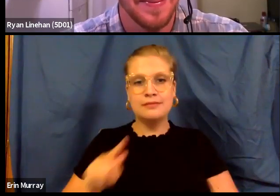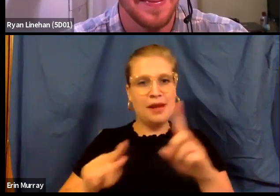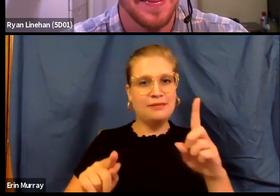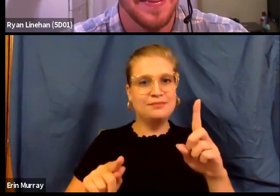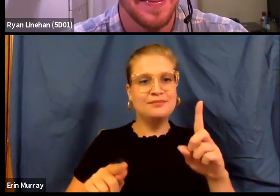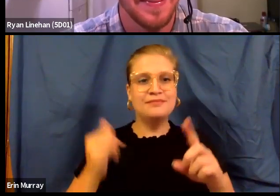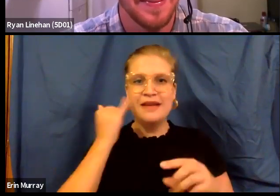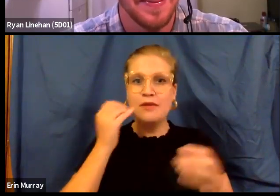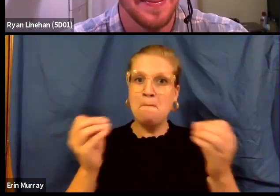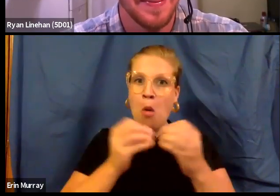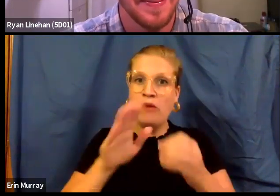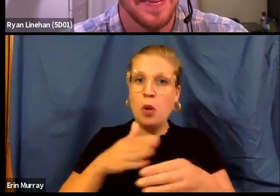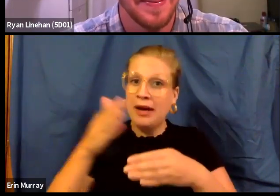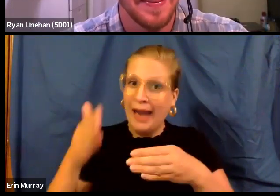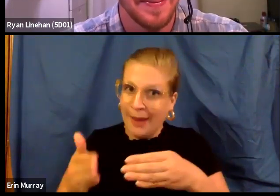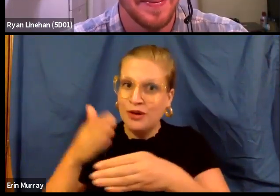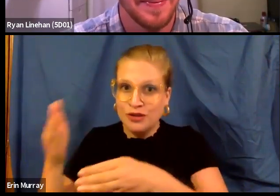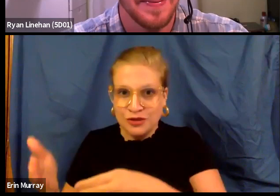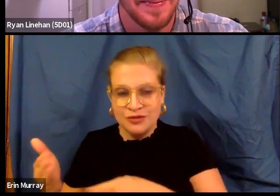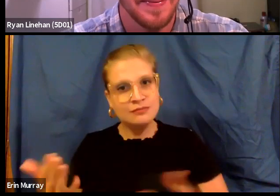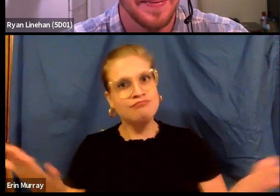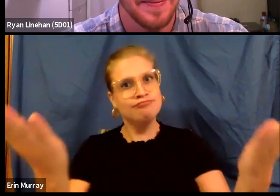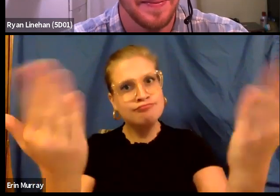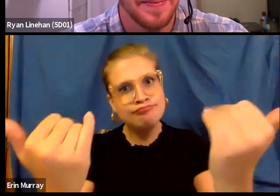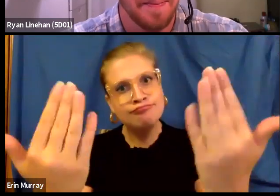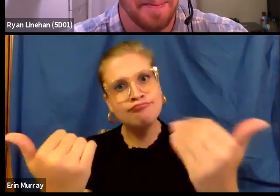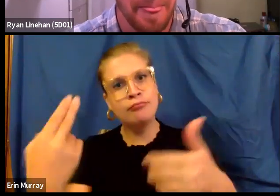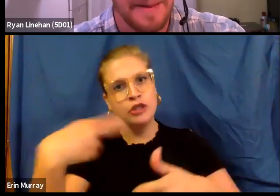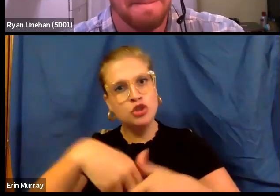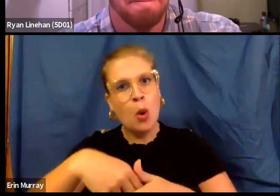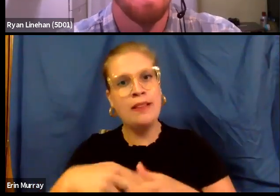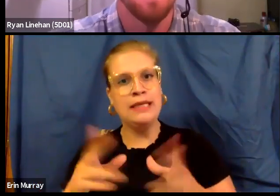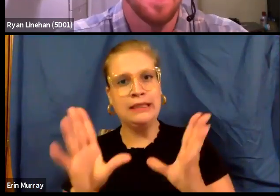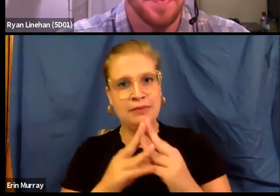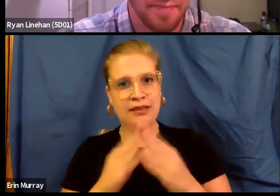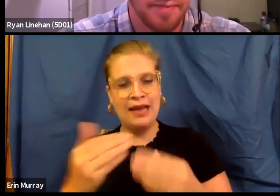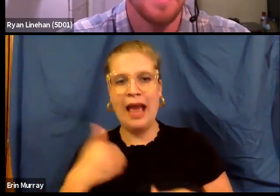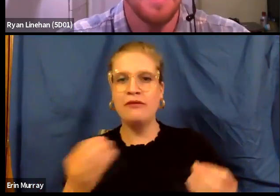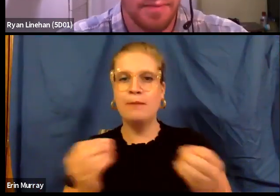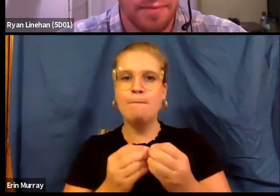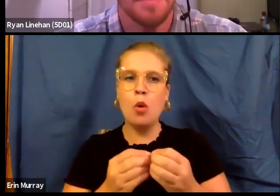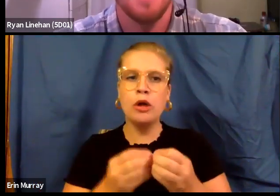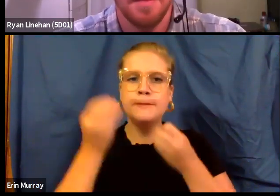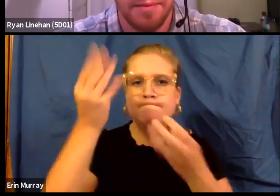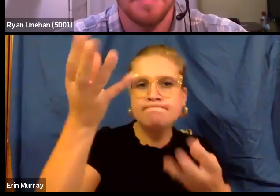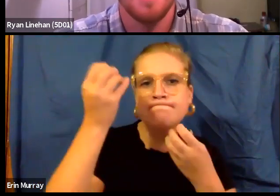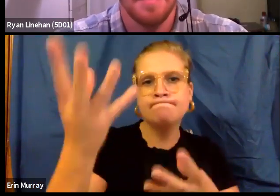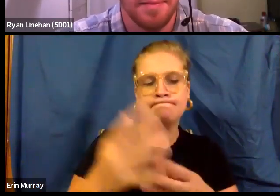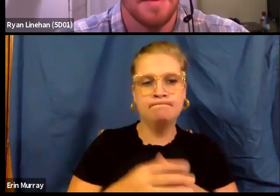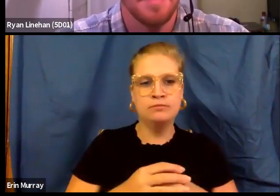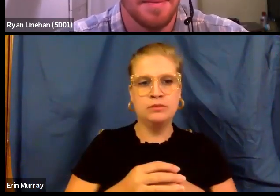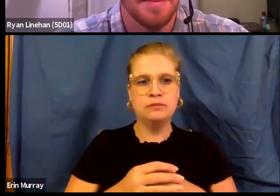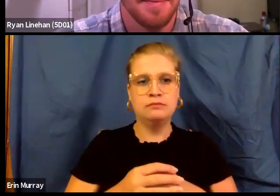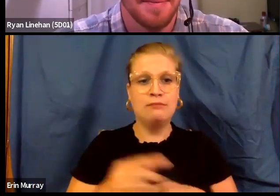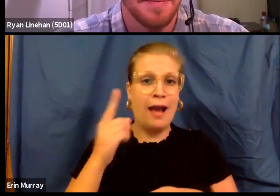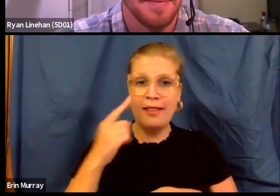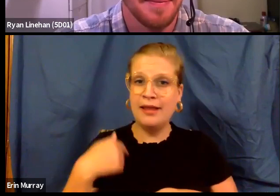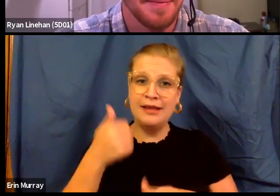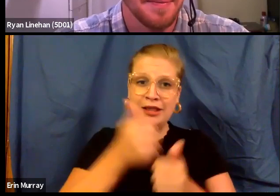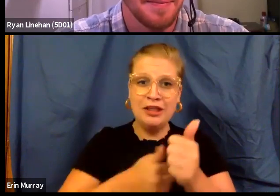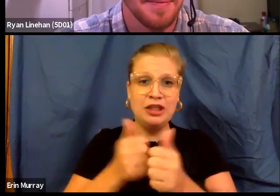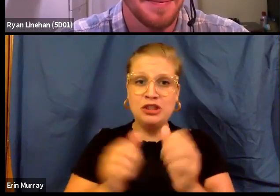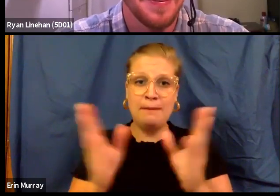of your neighbors to come in and join us on these meetings so we have more input, I think we're getting better every meeting. We're